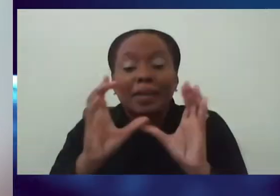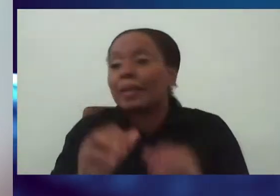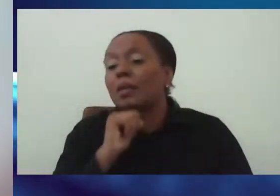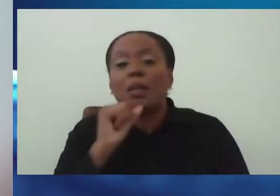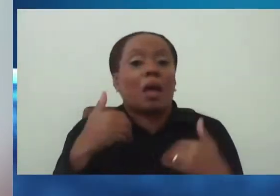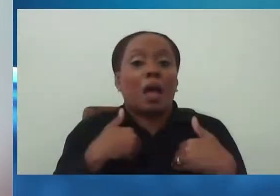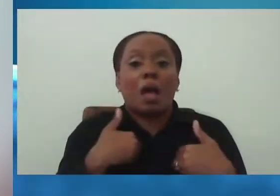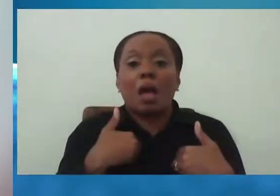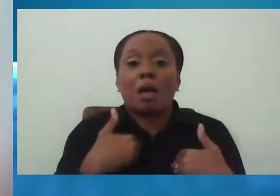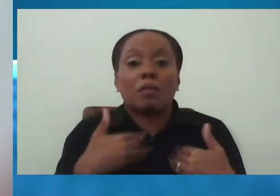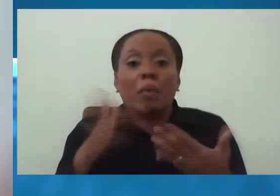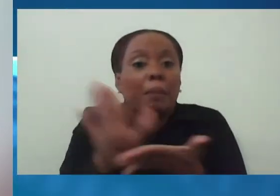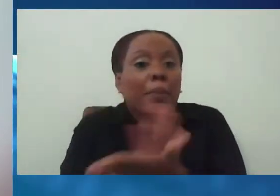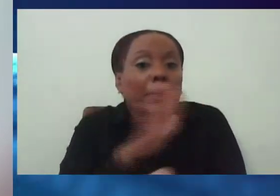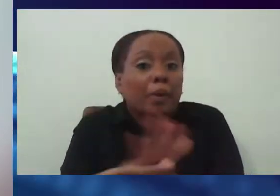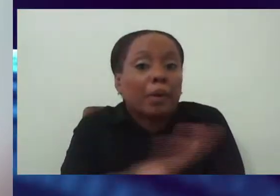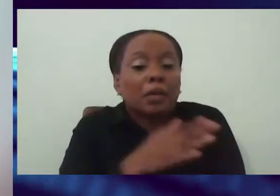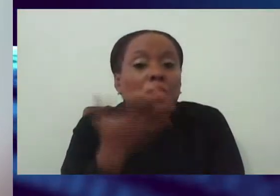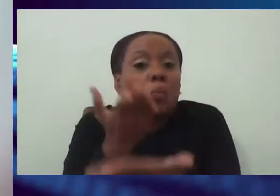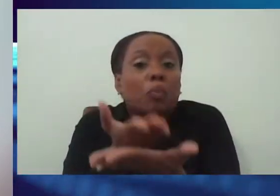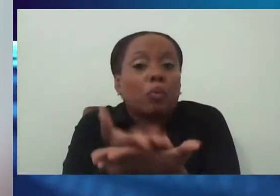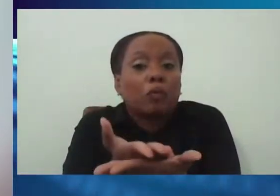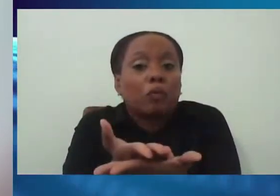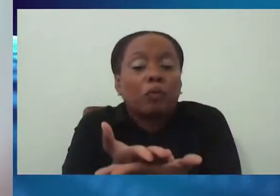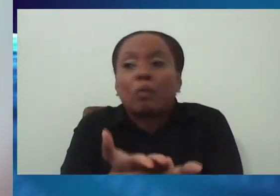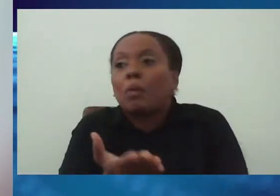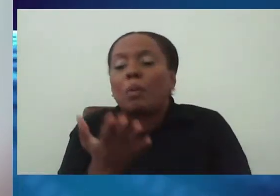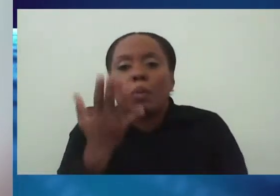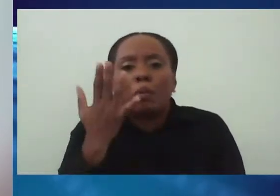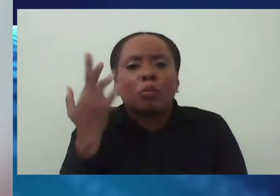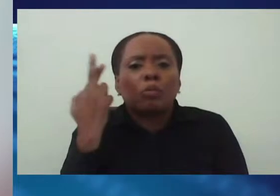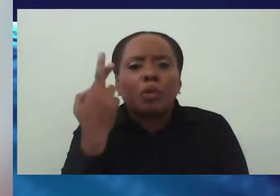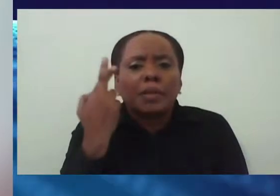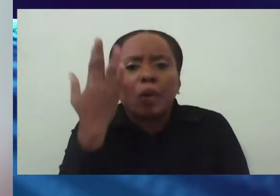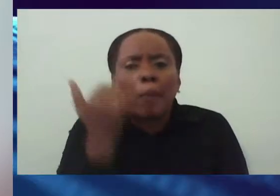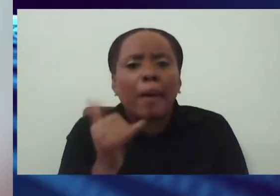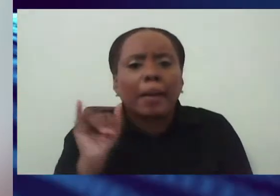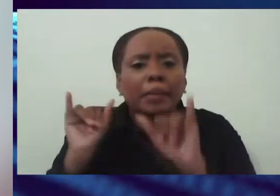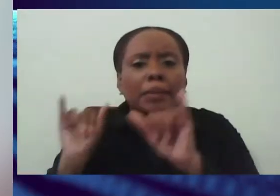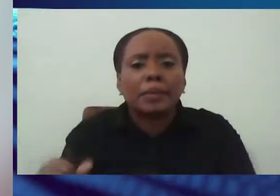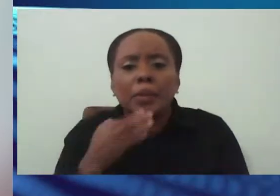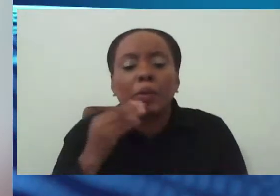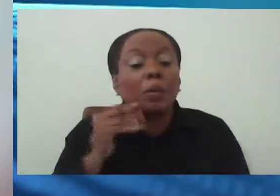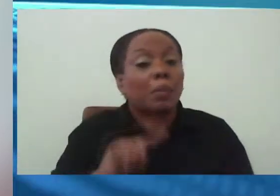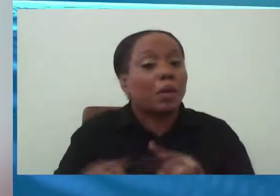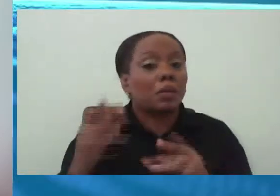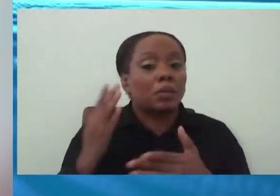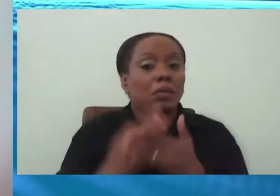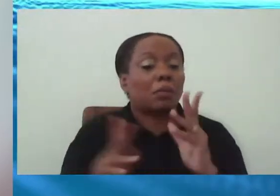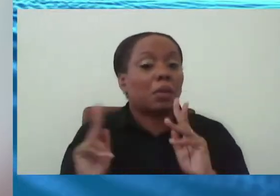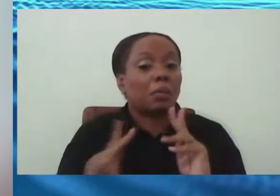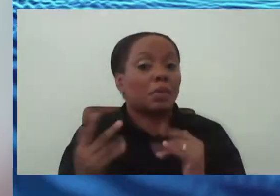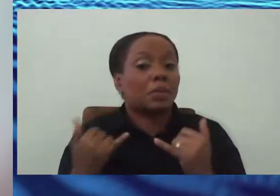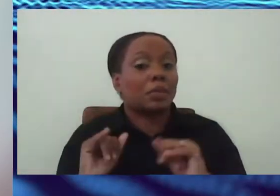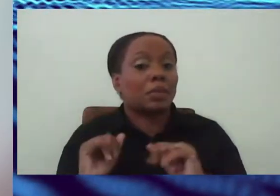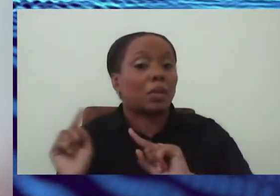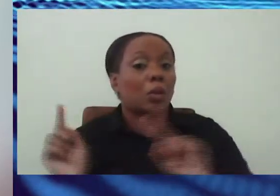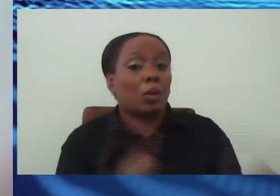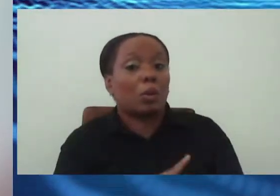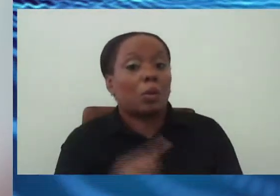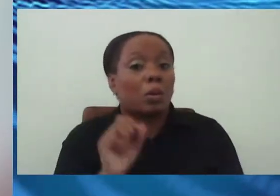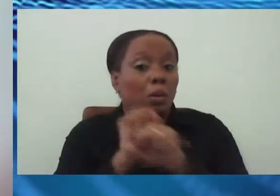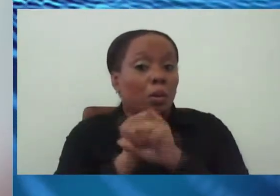Some persons are inappropriately going back to work. Now,